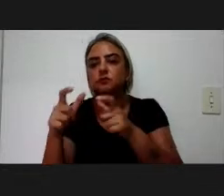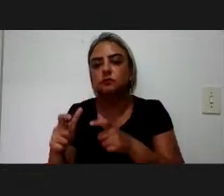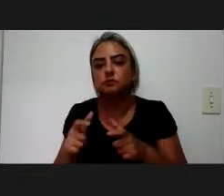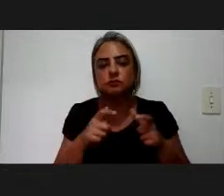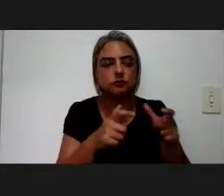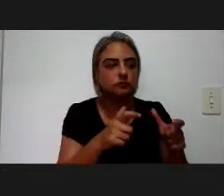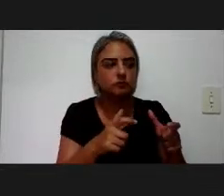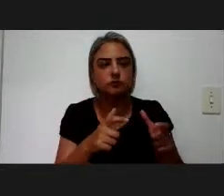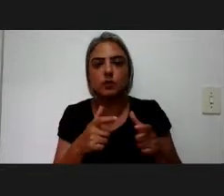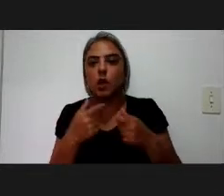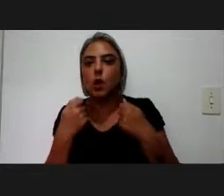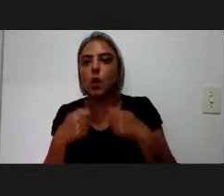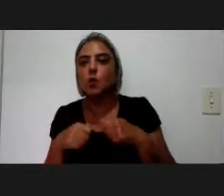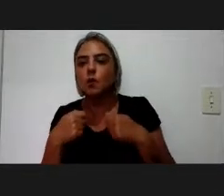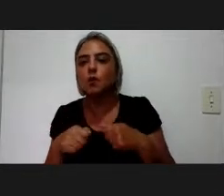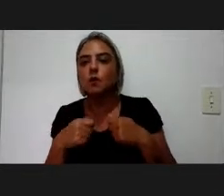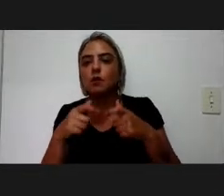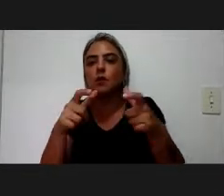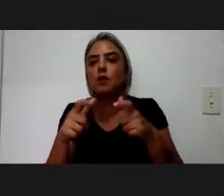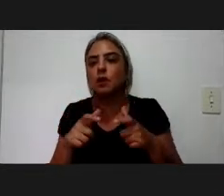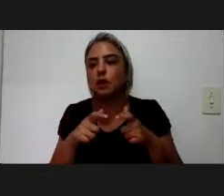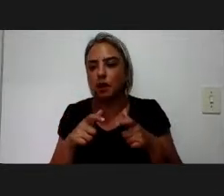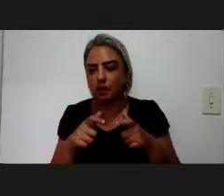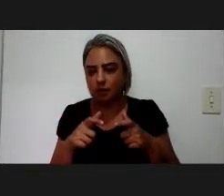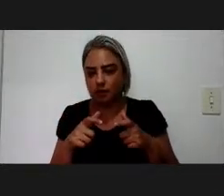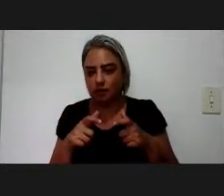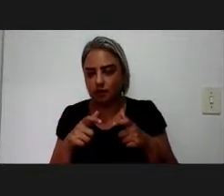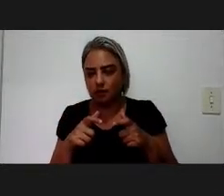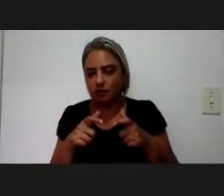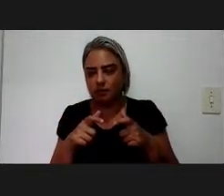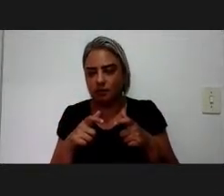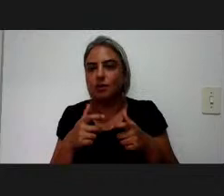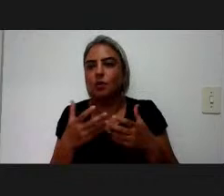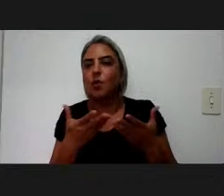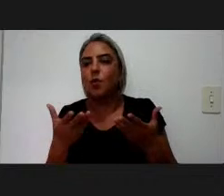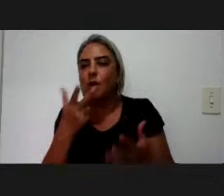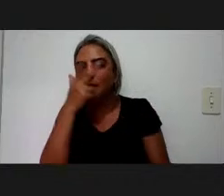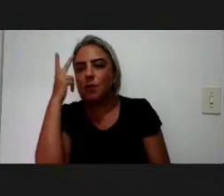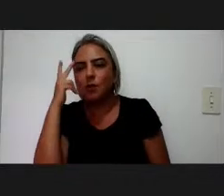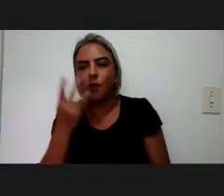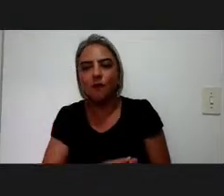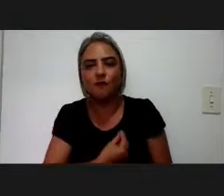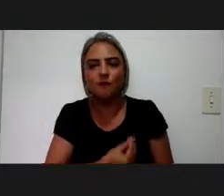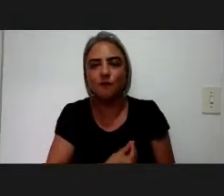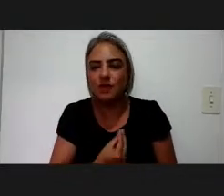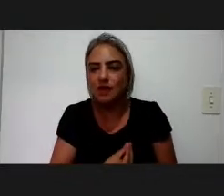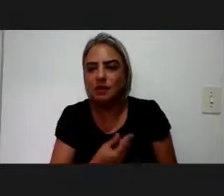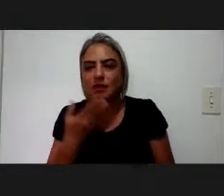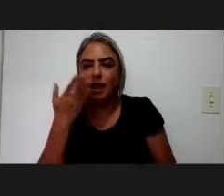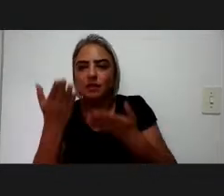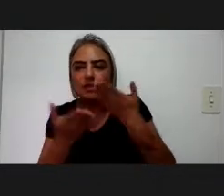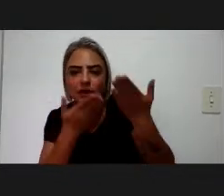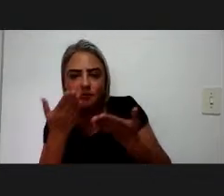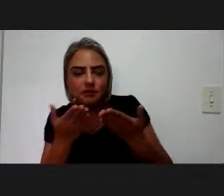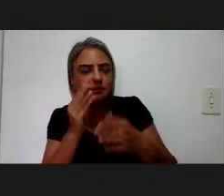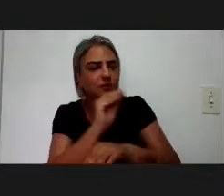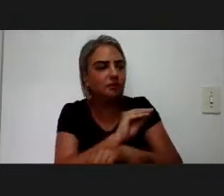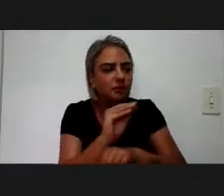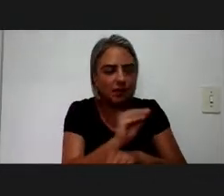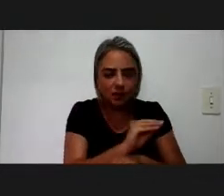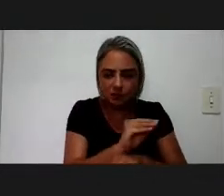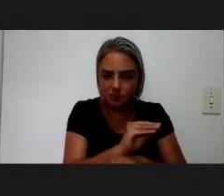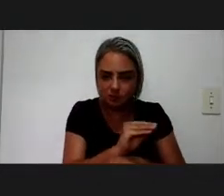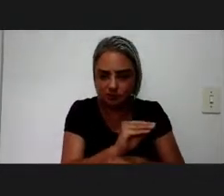actuation and the territory commitment with the local demands, where the people live, where they